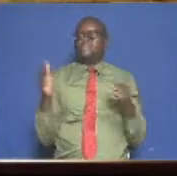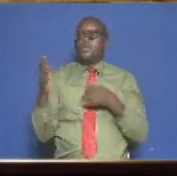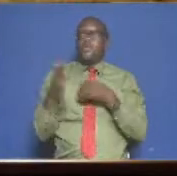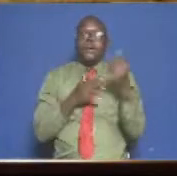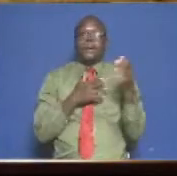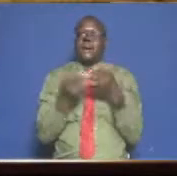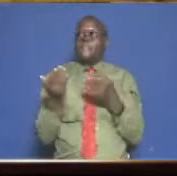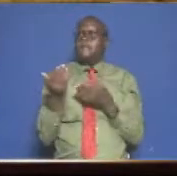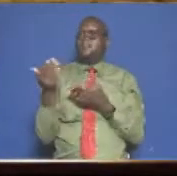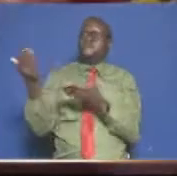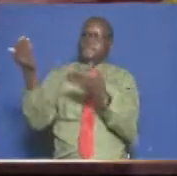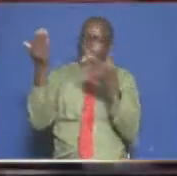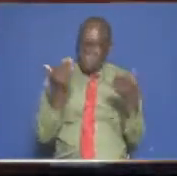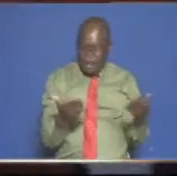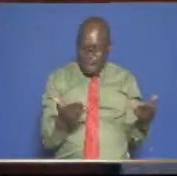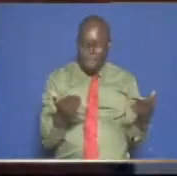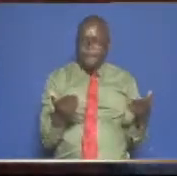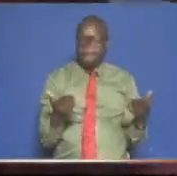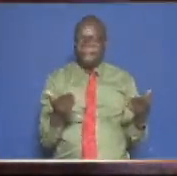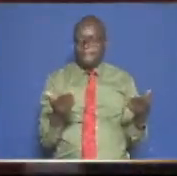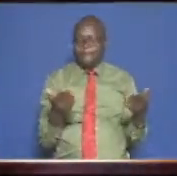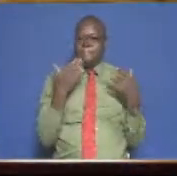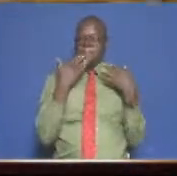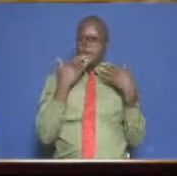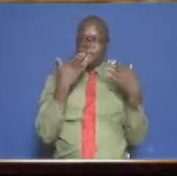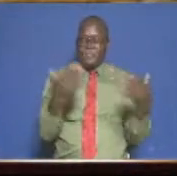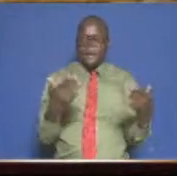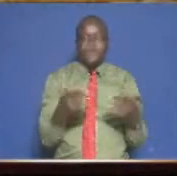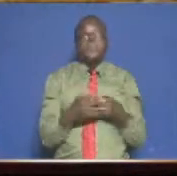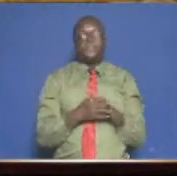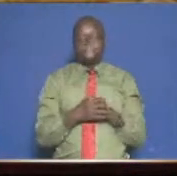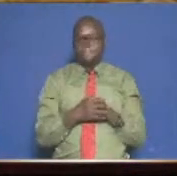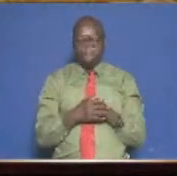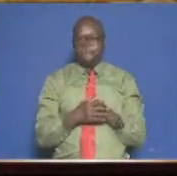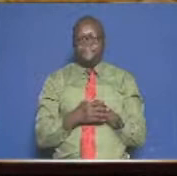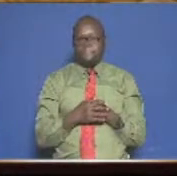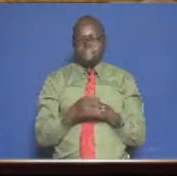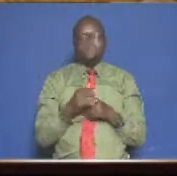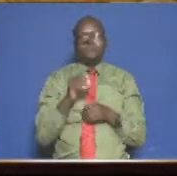What you find out, you bring it here. I will. Thank you, Mr. Speaker.